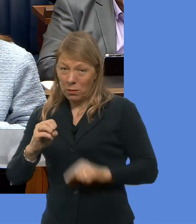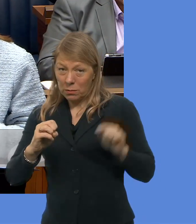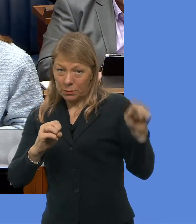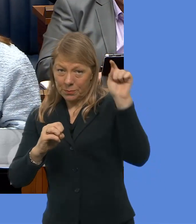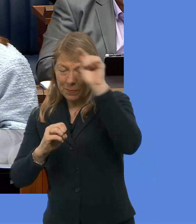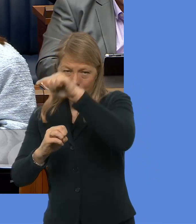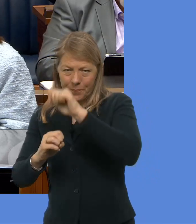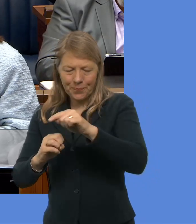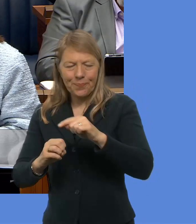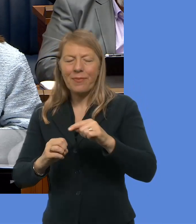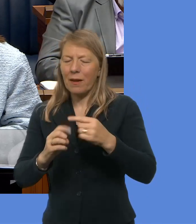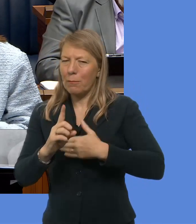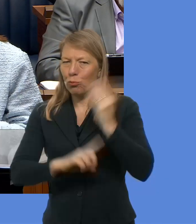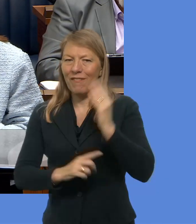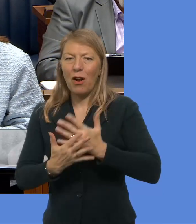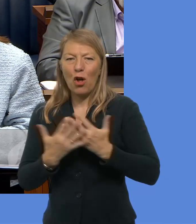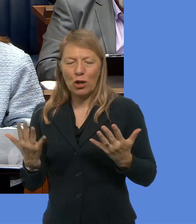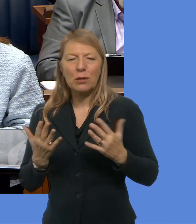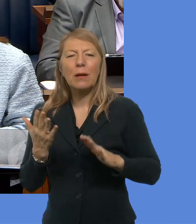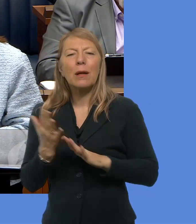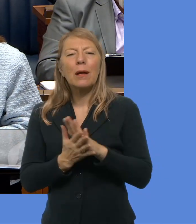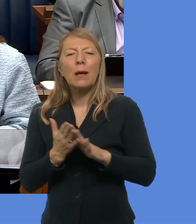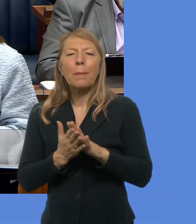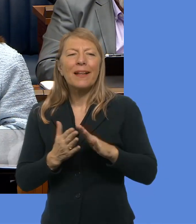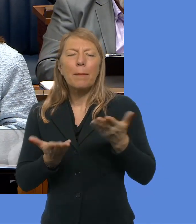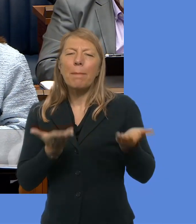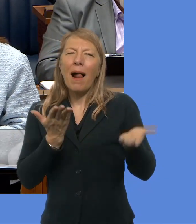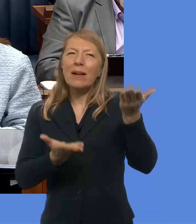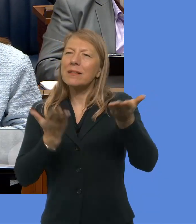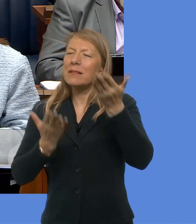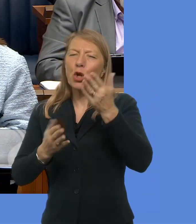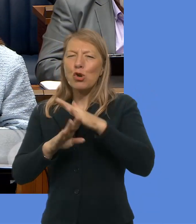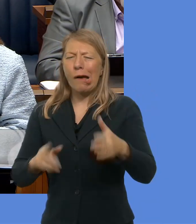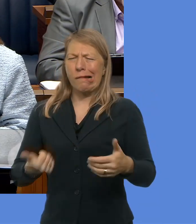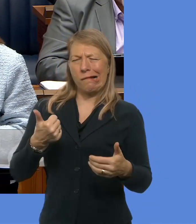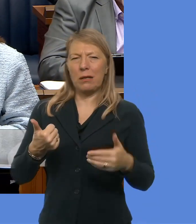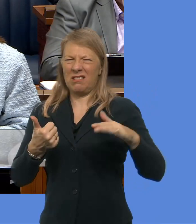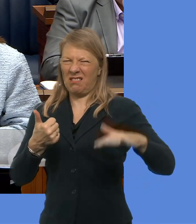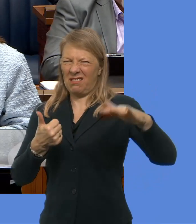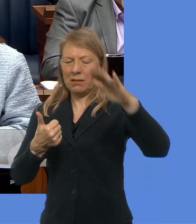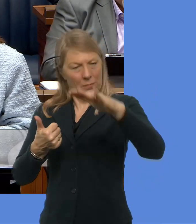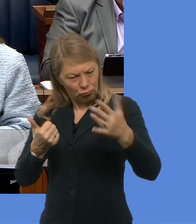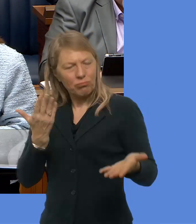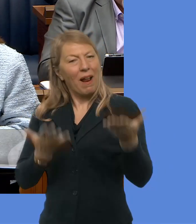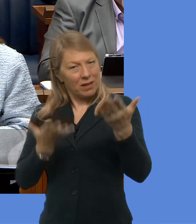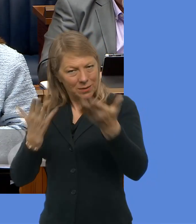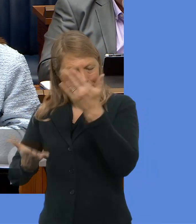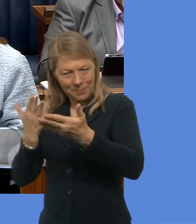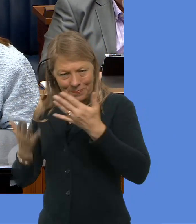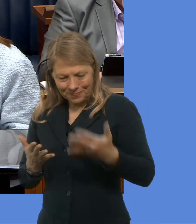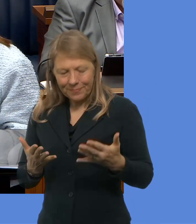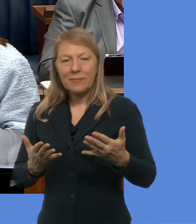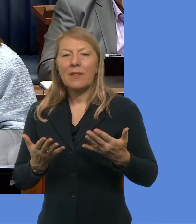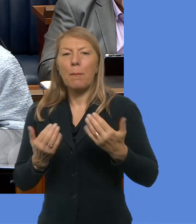indicators, such as improving regional balance, creating employment opportunities and increasing productivity. Across the 4 deals, there